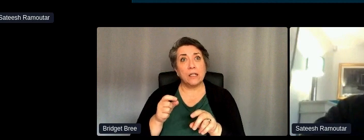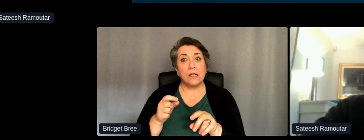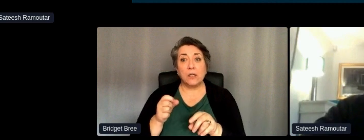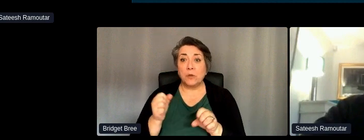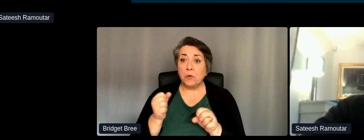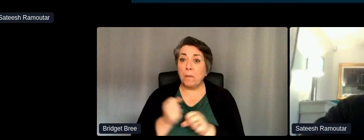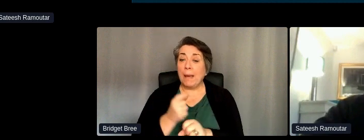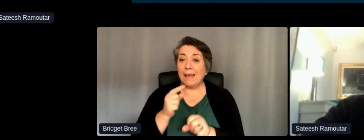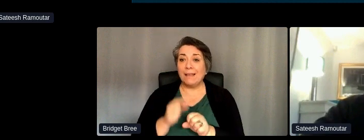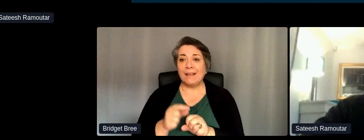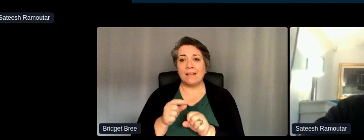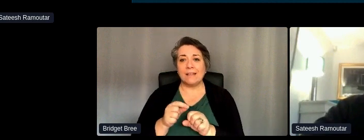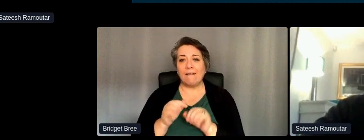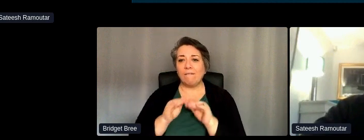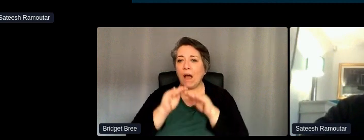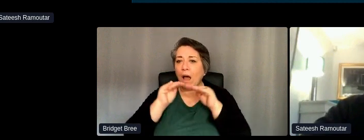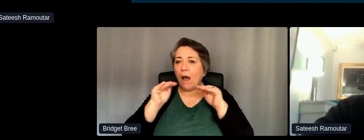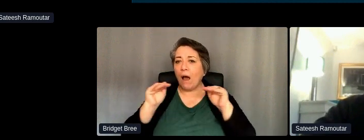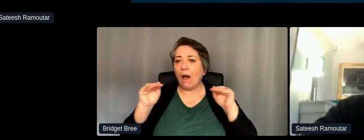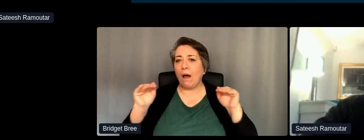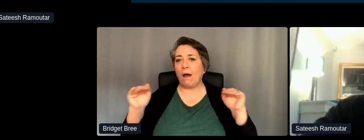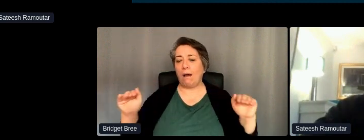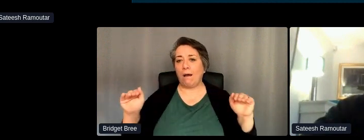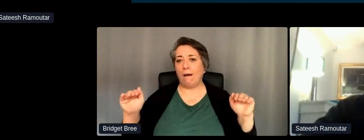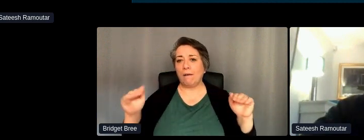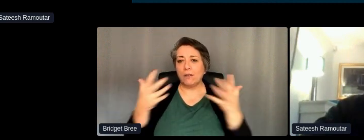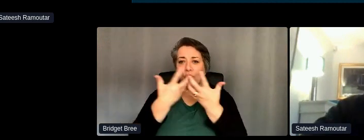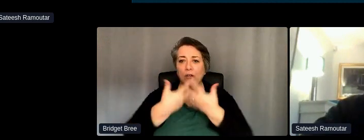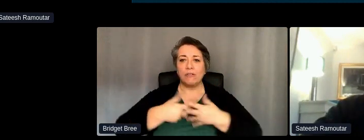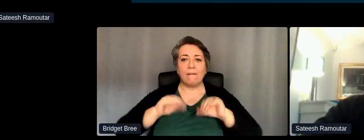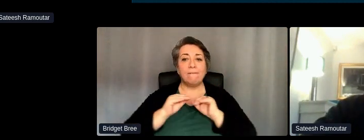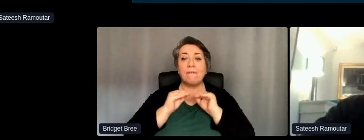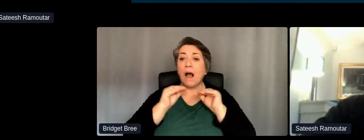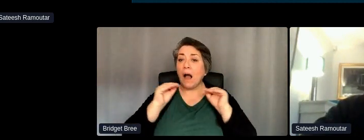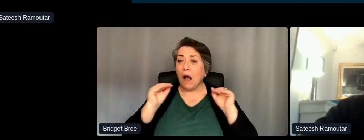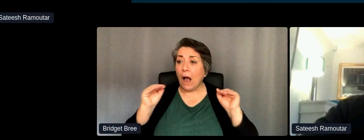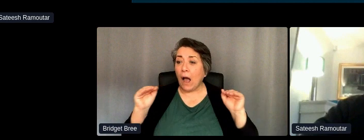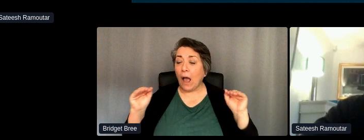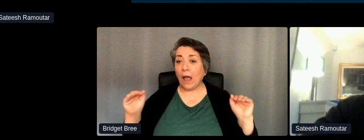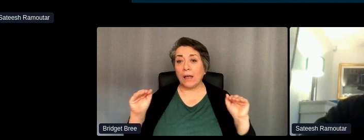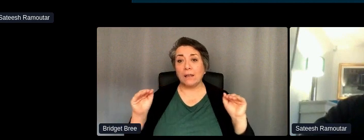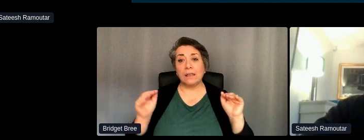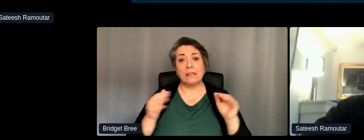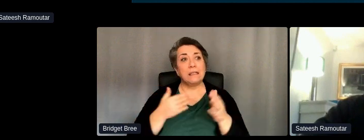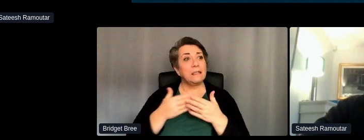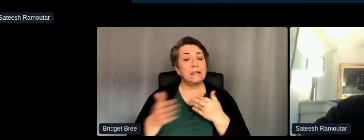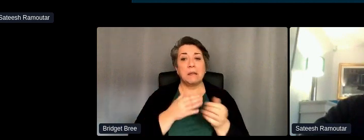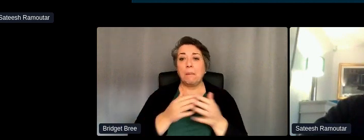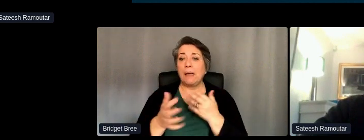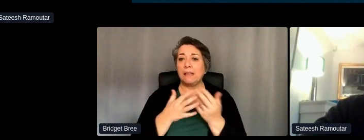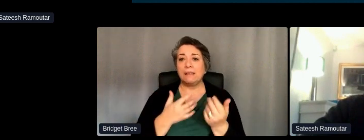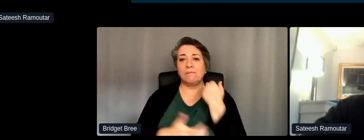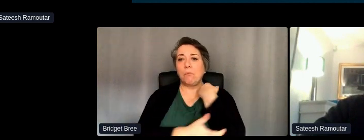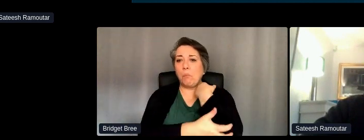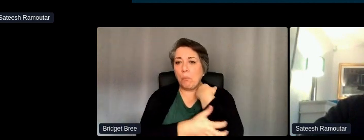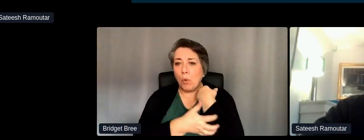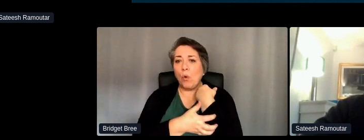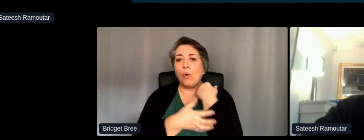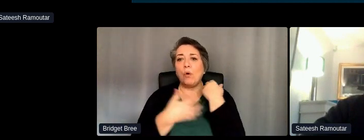the availability of technology as much as is possible, given the lowest cost